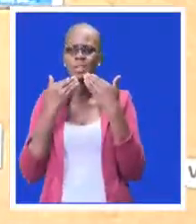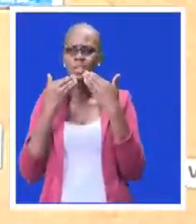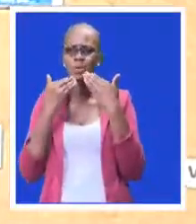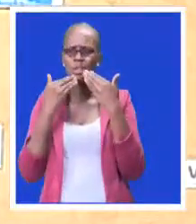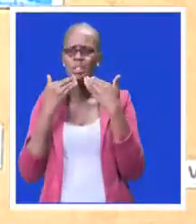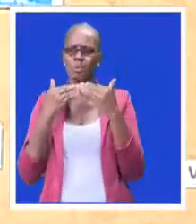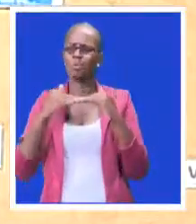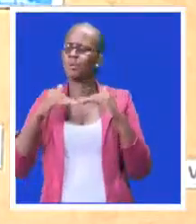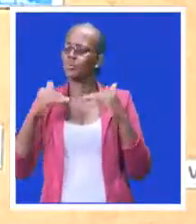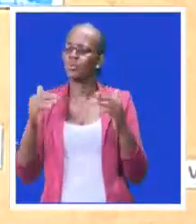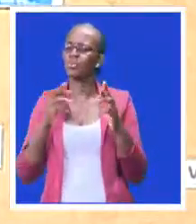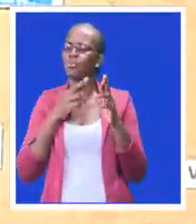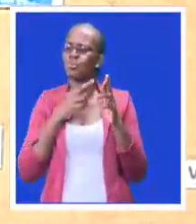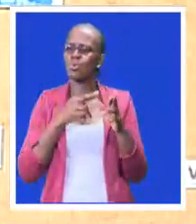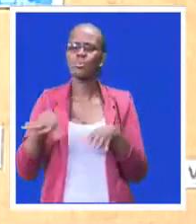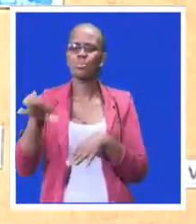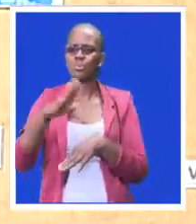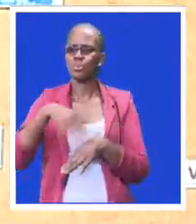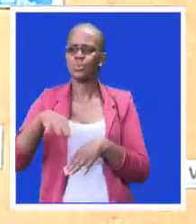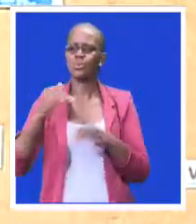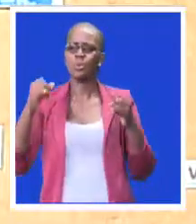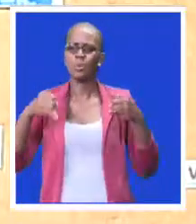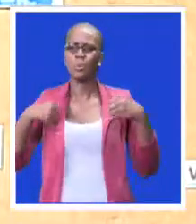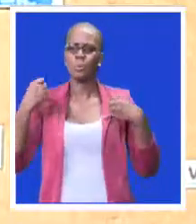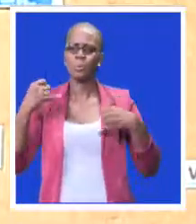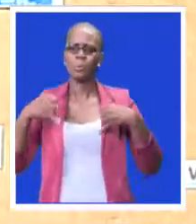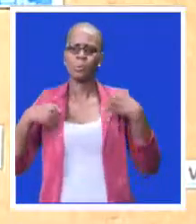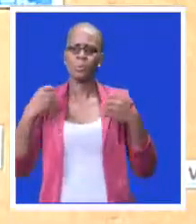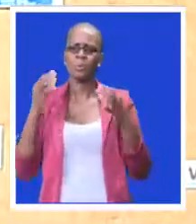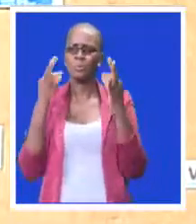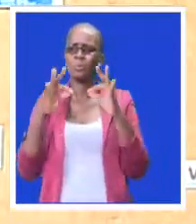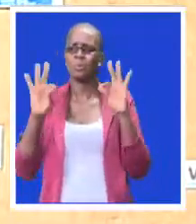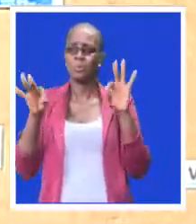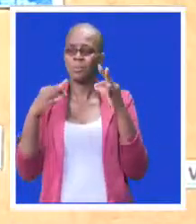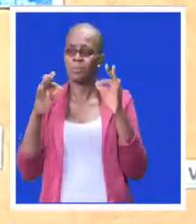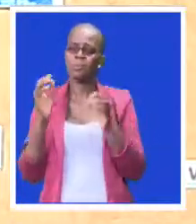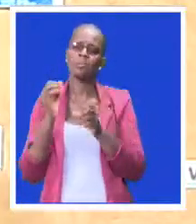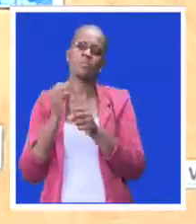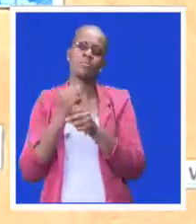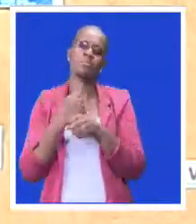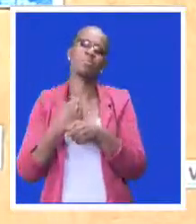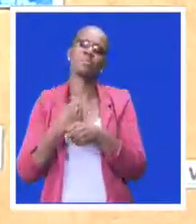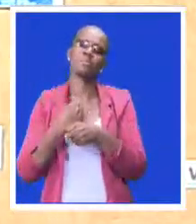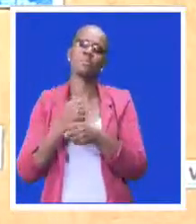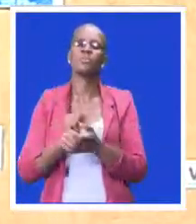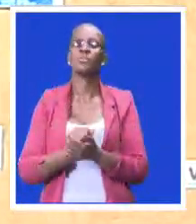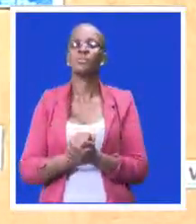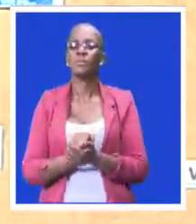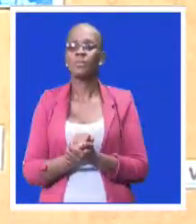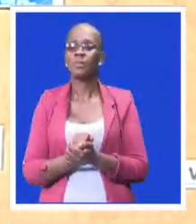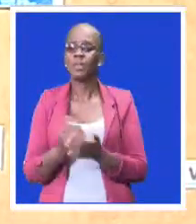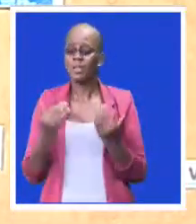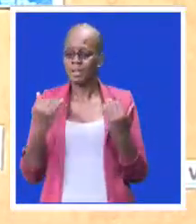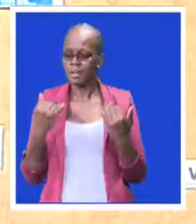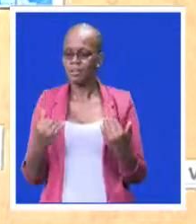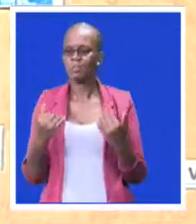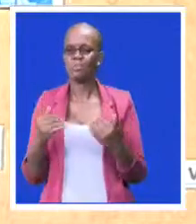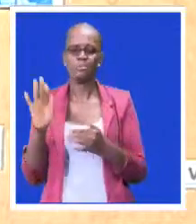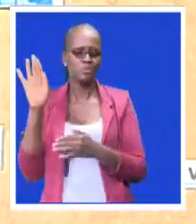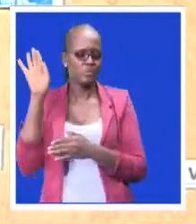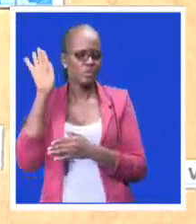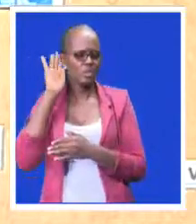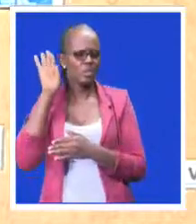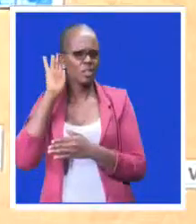you enjoyed your song for the days of the week. Now, we're going to find out what is the day today. As we